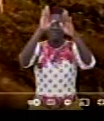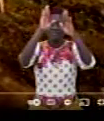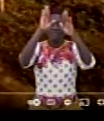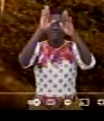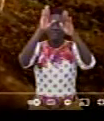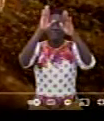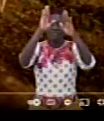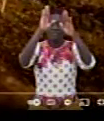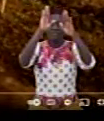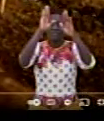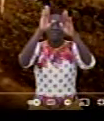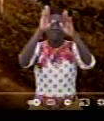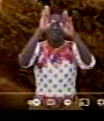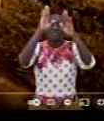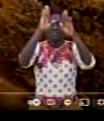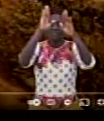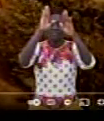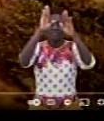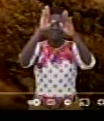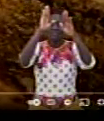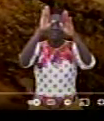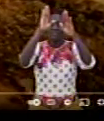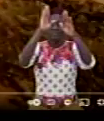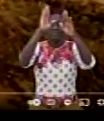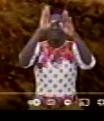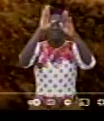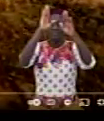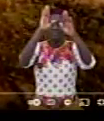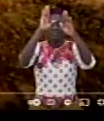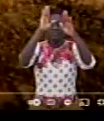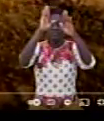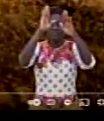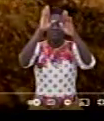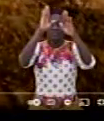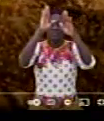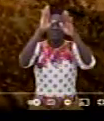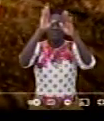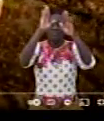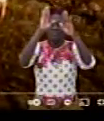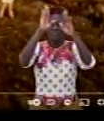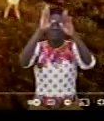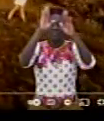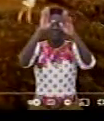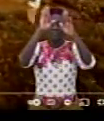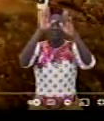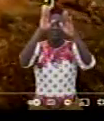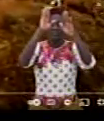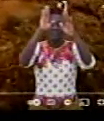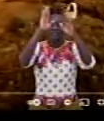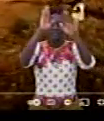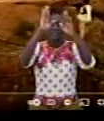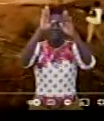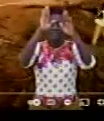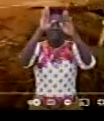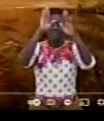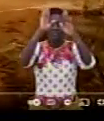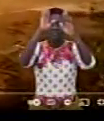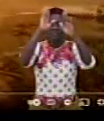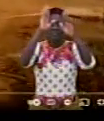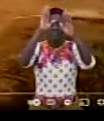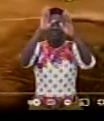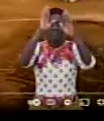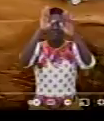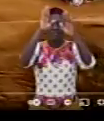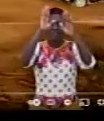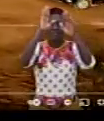praise. When God's praises go up, His power comes down. We praise